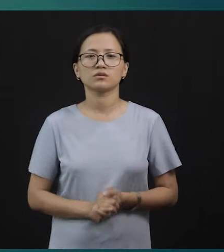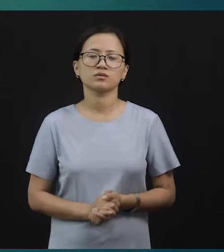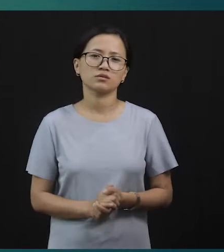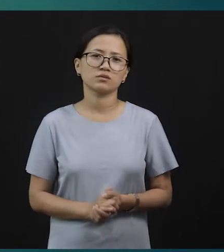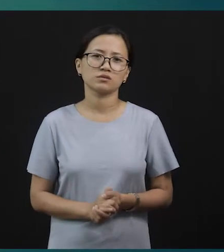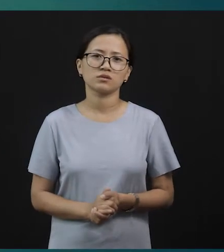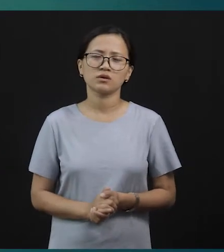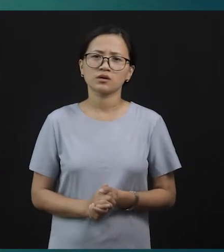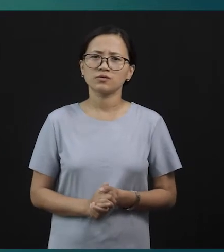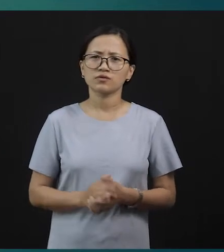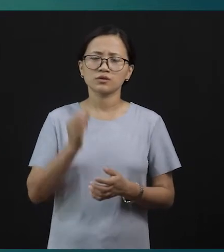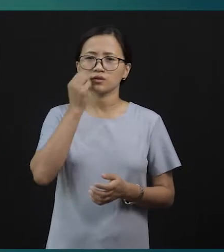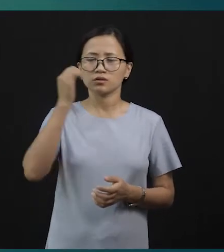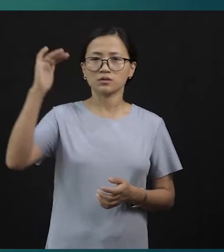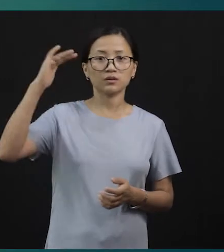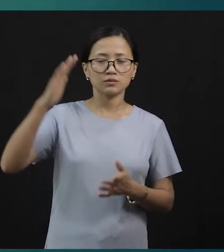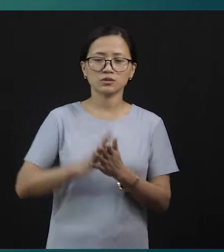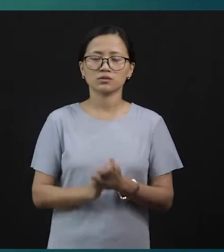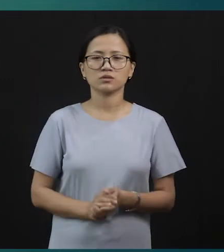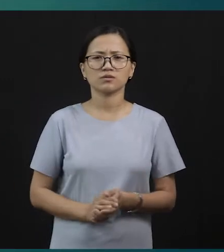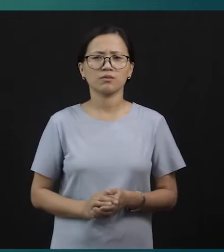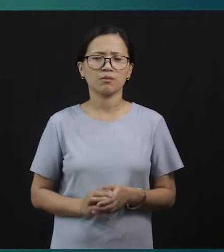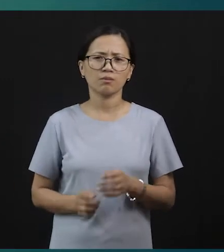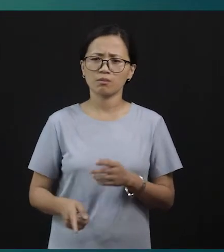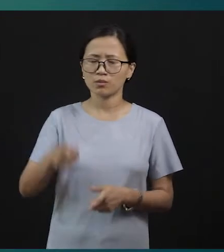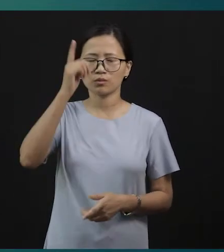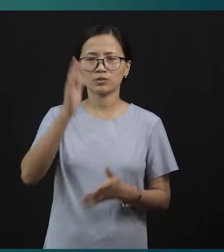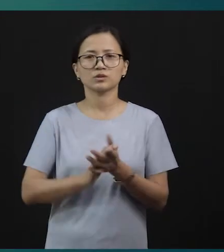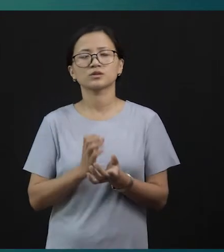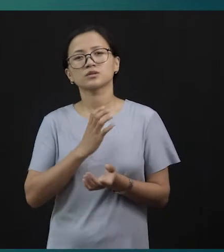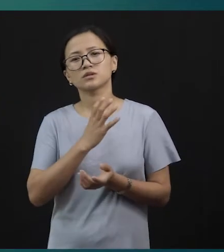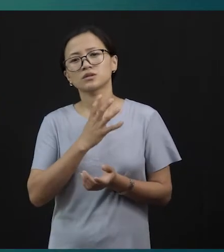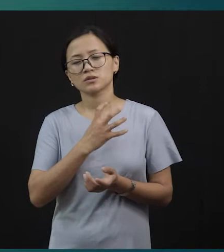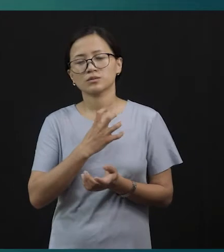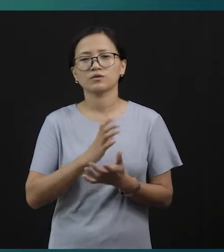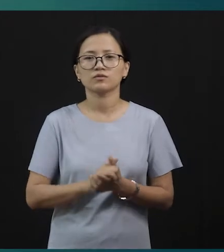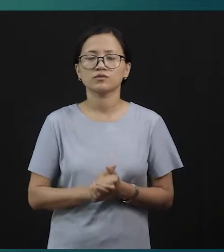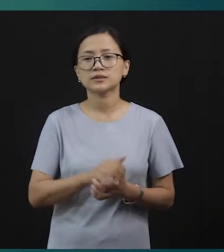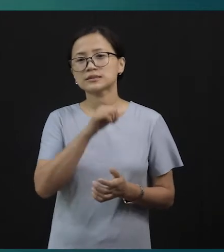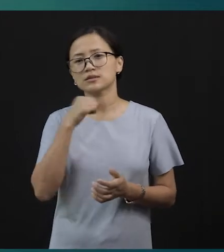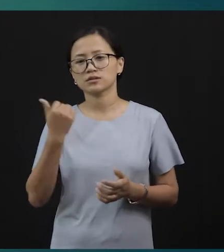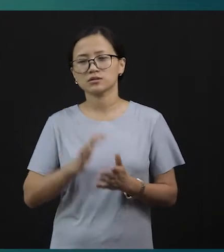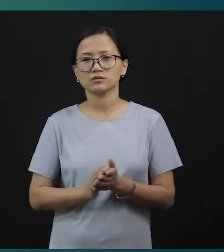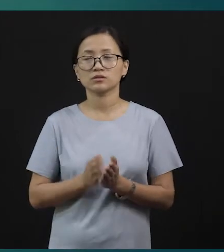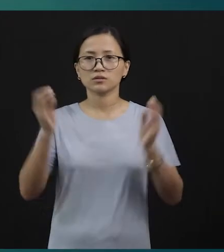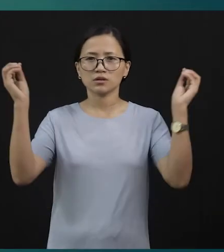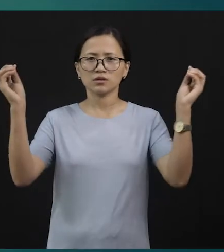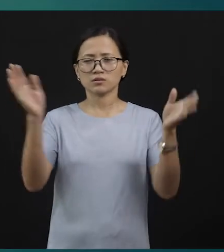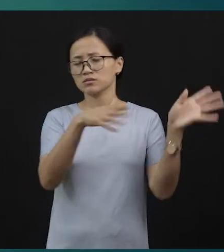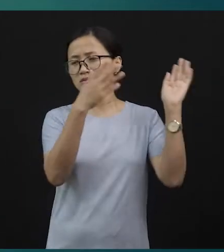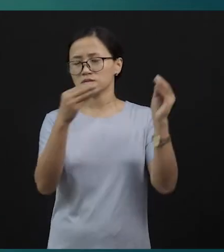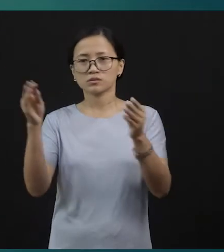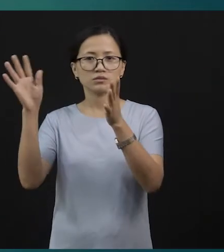captain, it was a painful thing, because one of his fellow sailor died in this storm. He